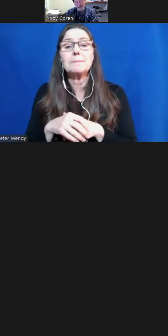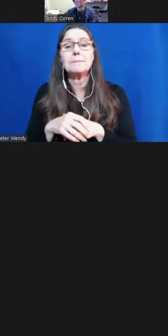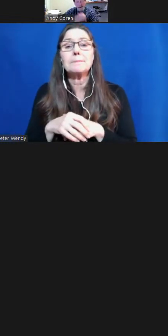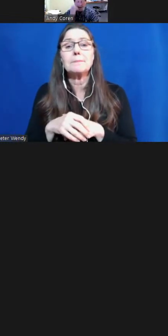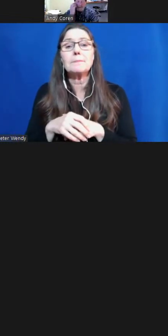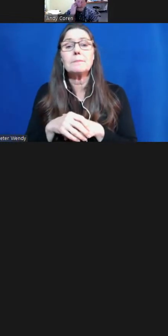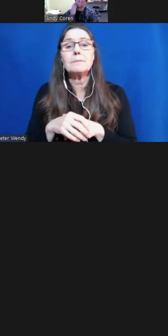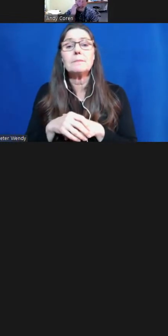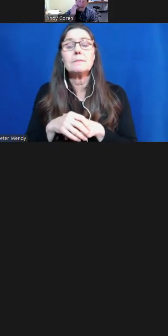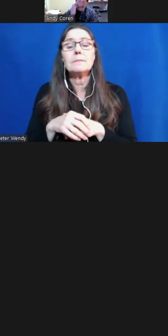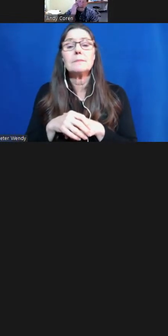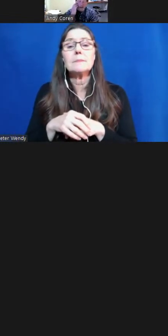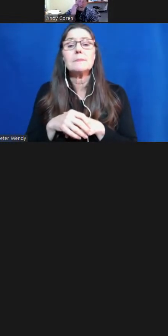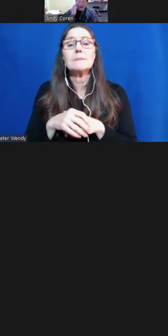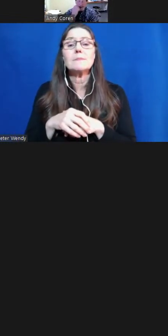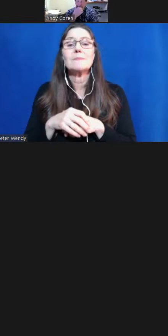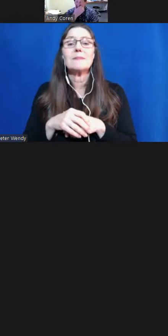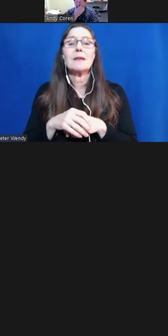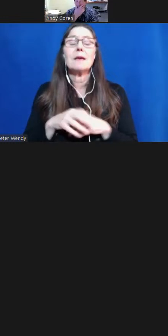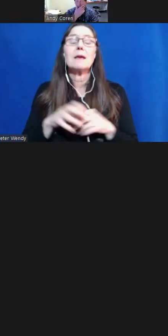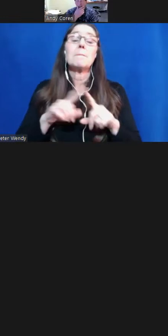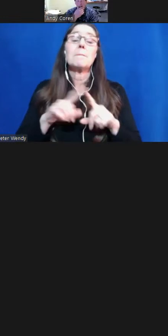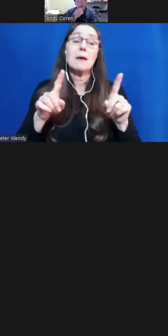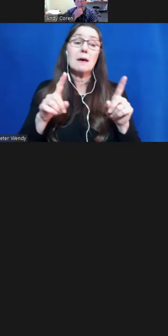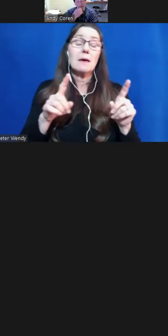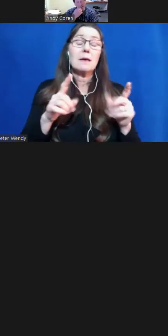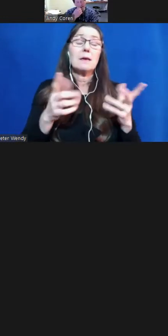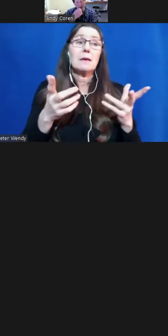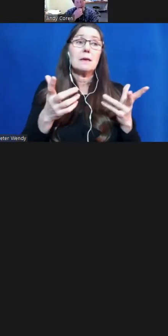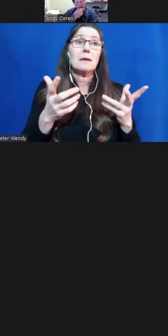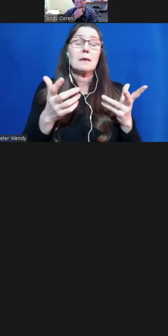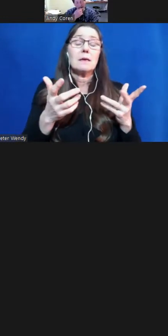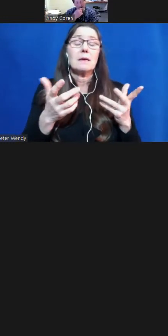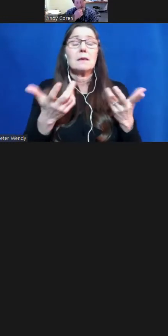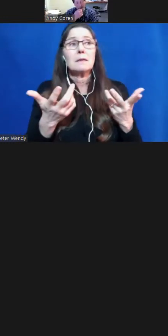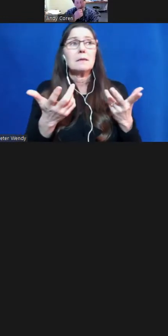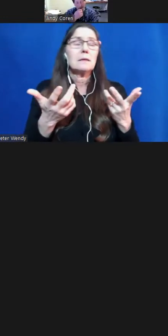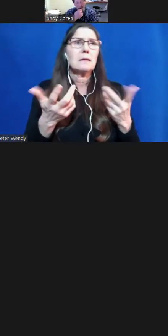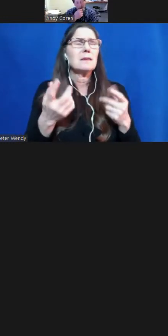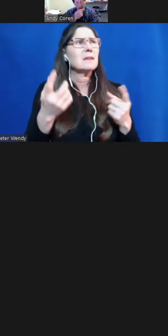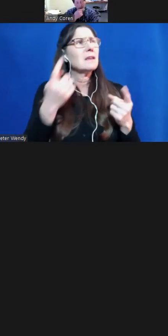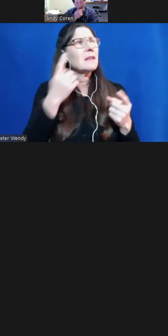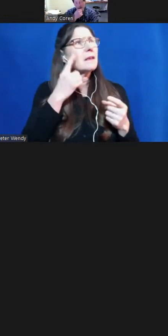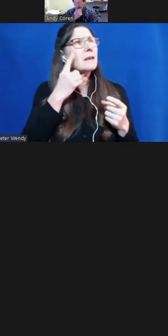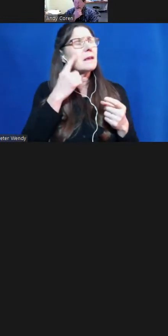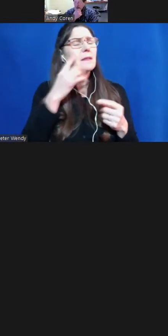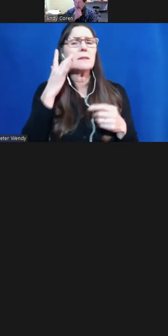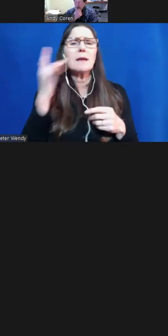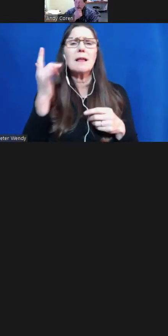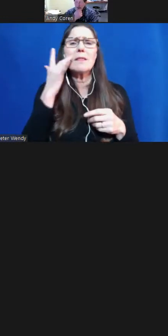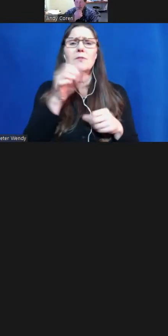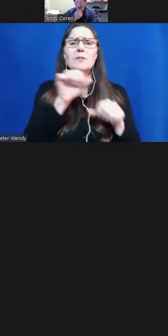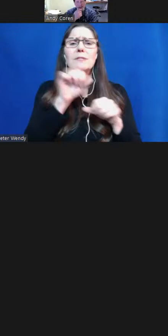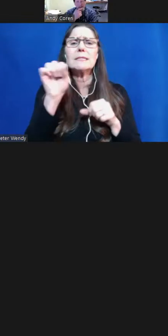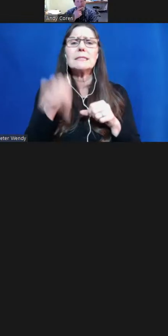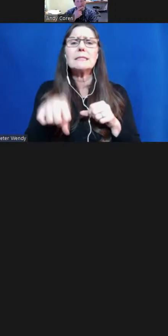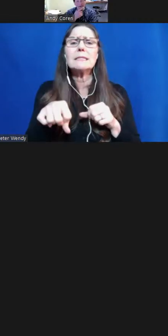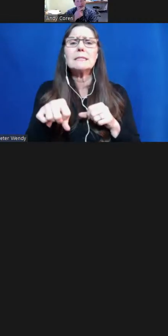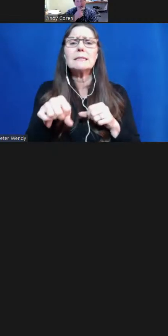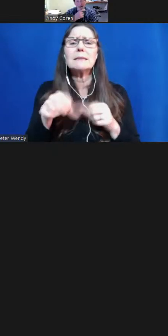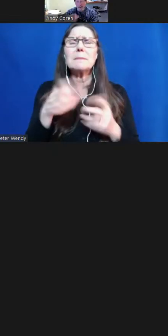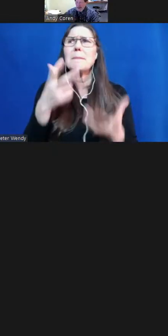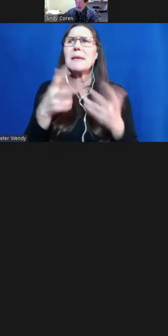the system. It's a California system. Well, I think it's. I don't think it's. Is it